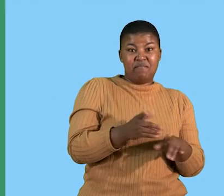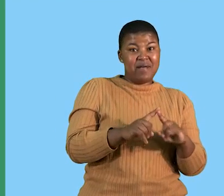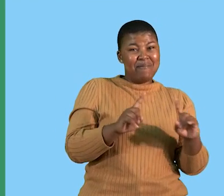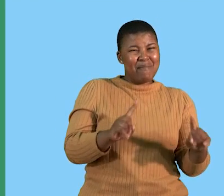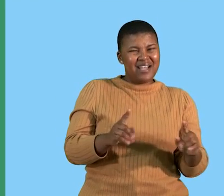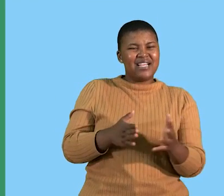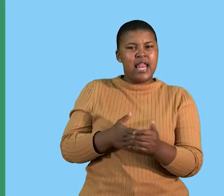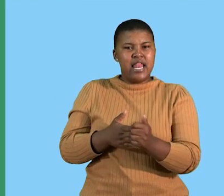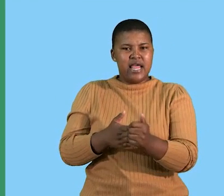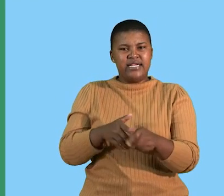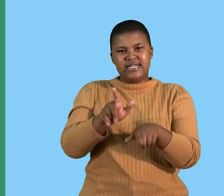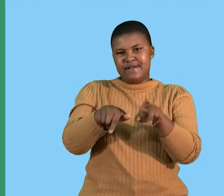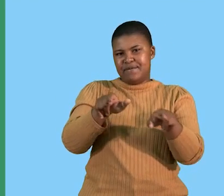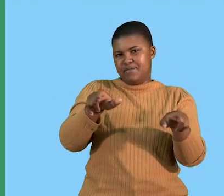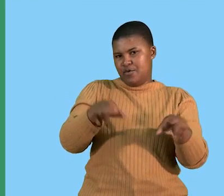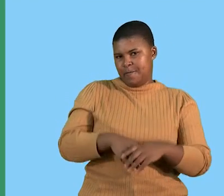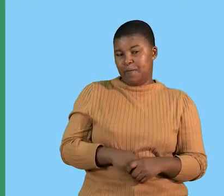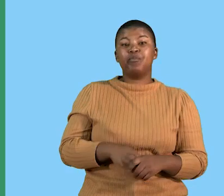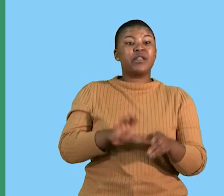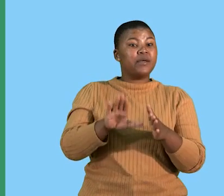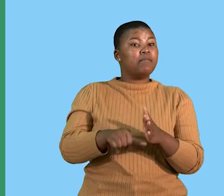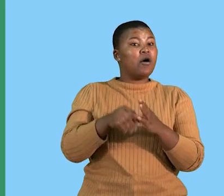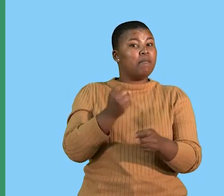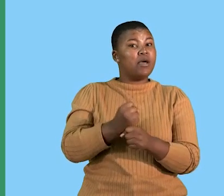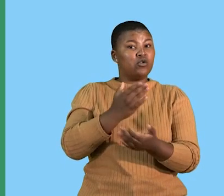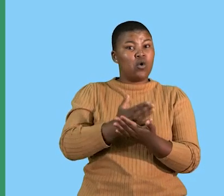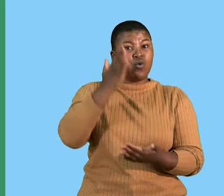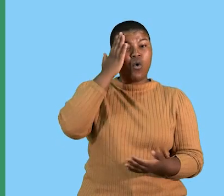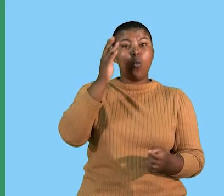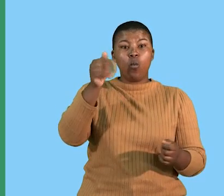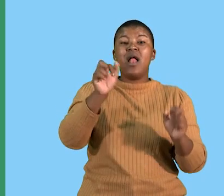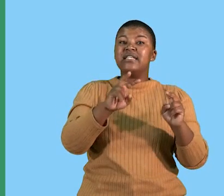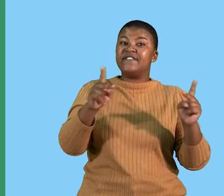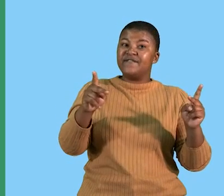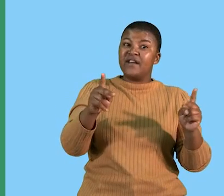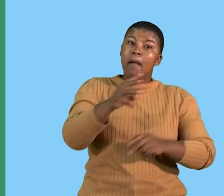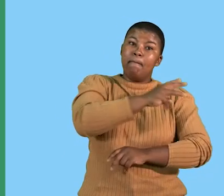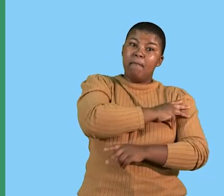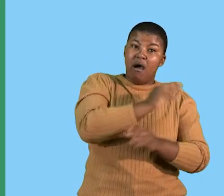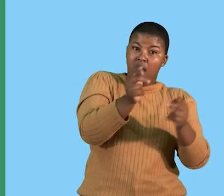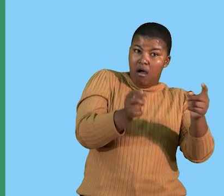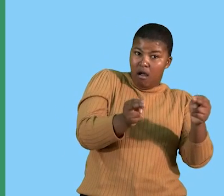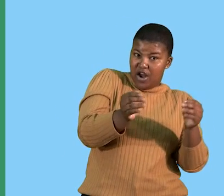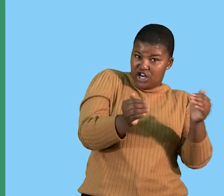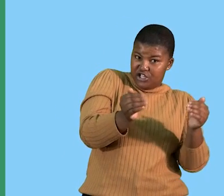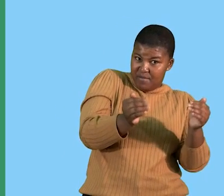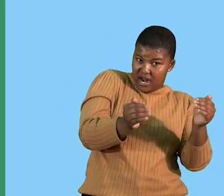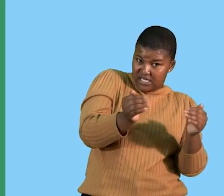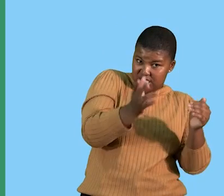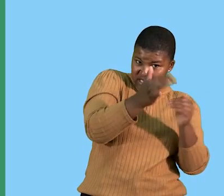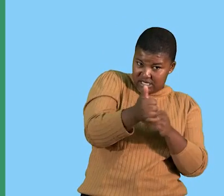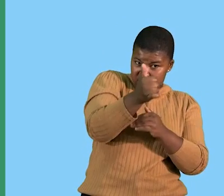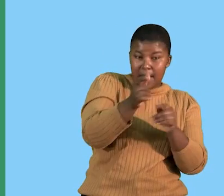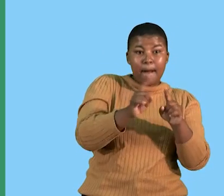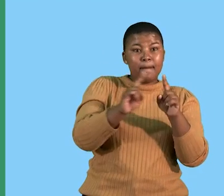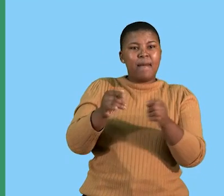lead people. So it's important to differentiate between management, because we manage the business,